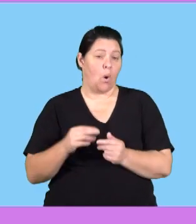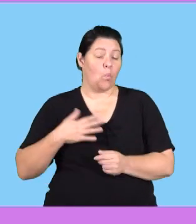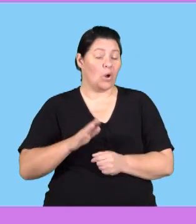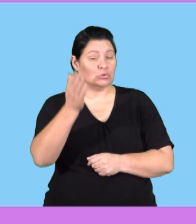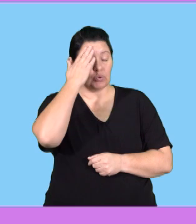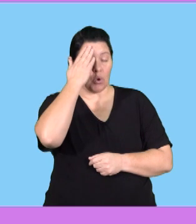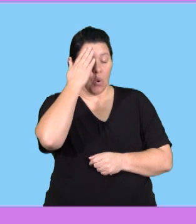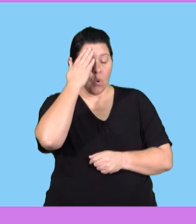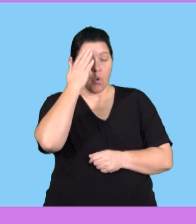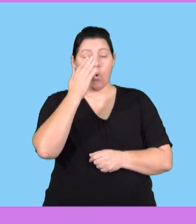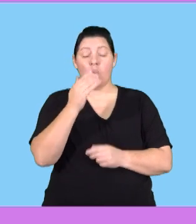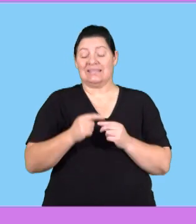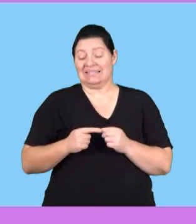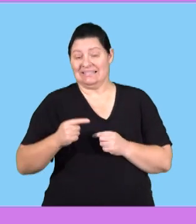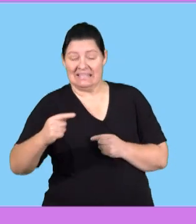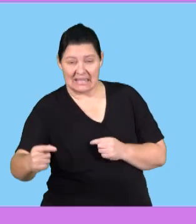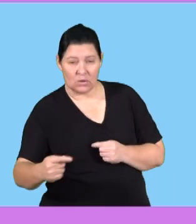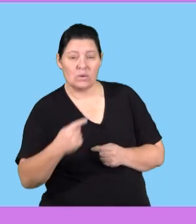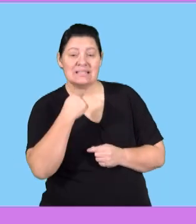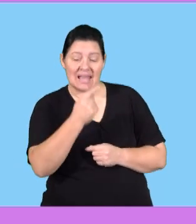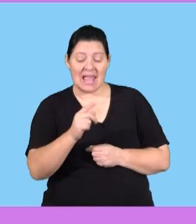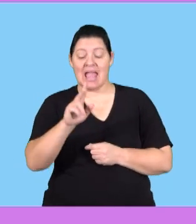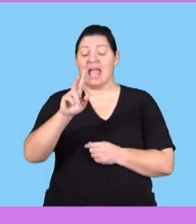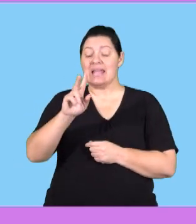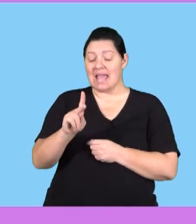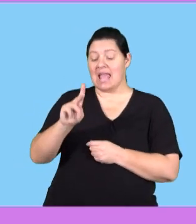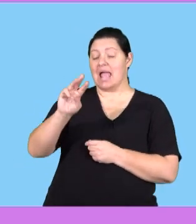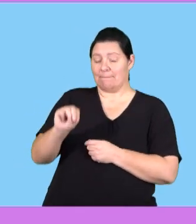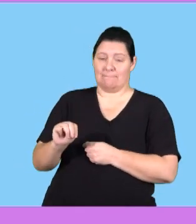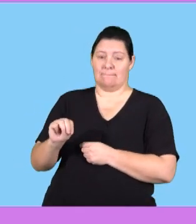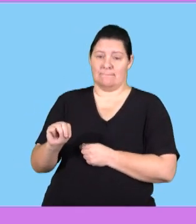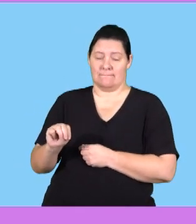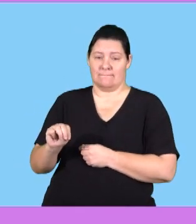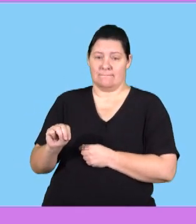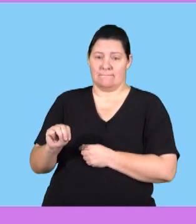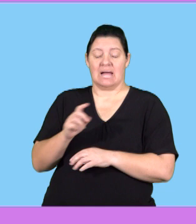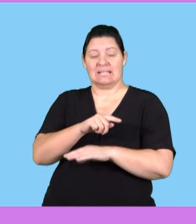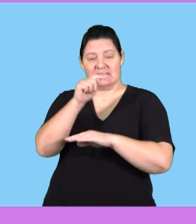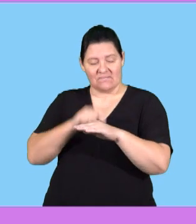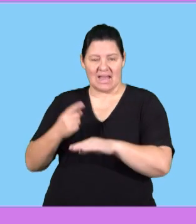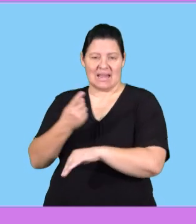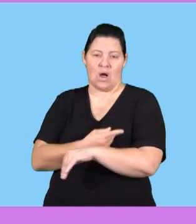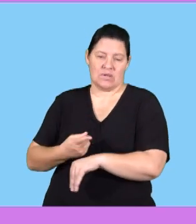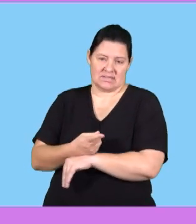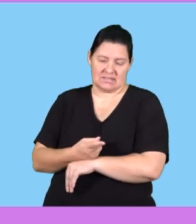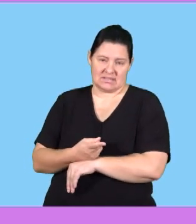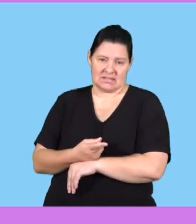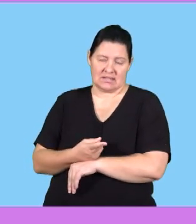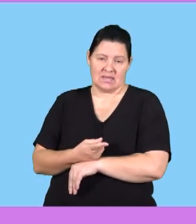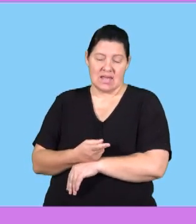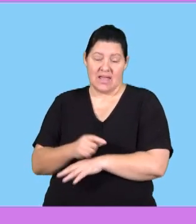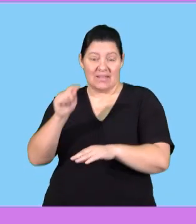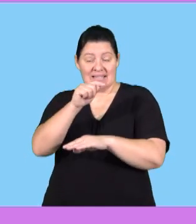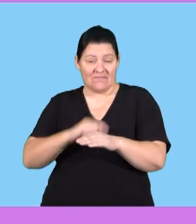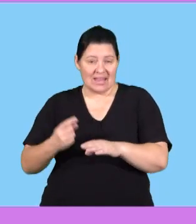unit. Remember that I said to you, when we say kilometers per hour, it's like it's kilometer divided by hour.